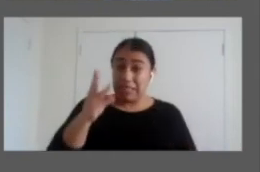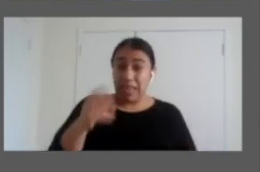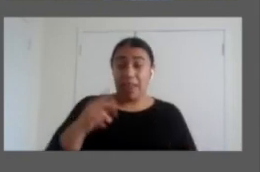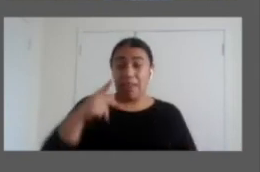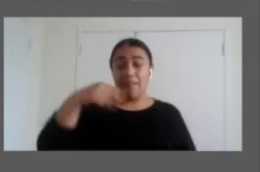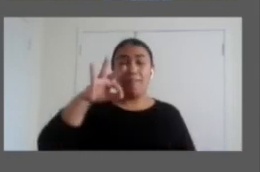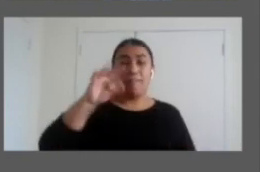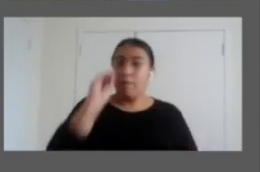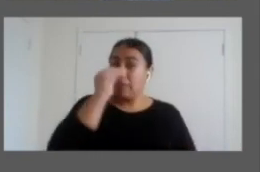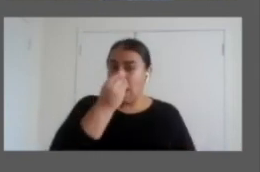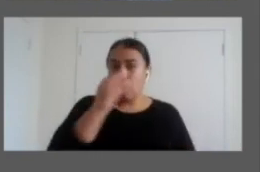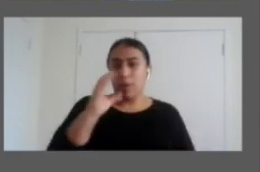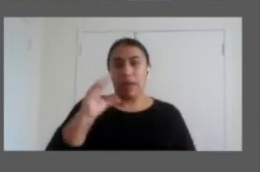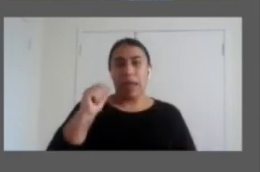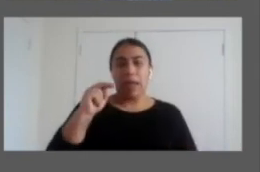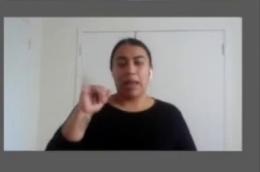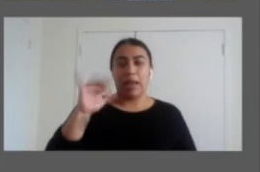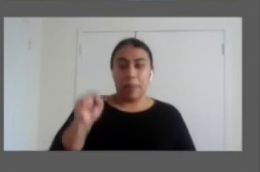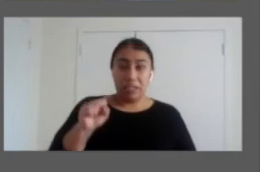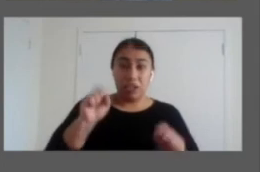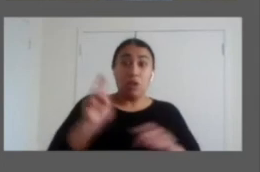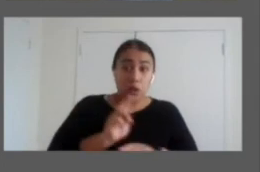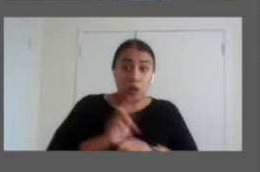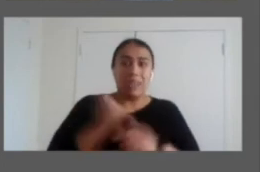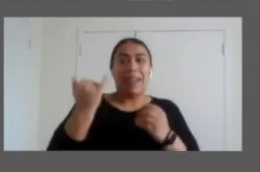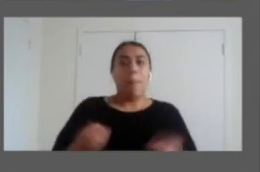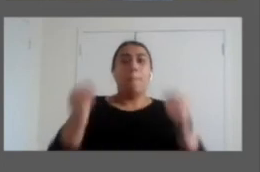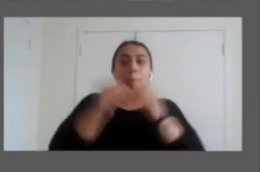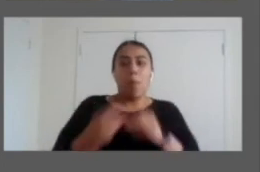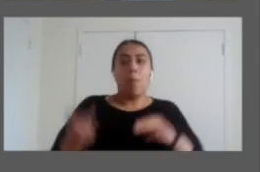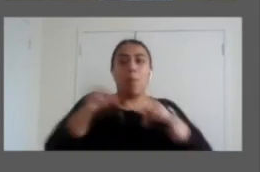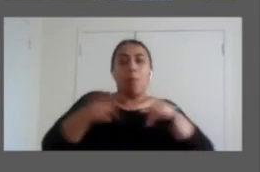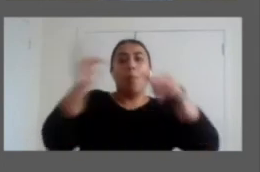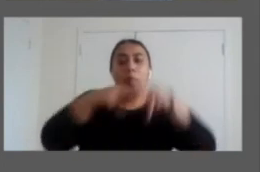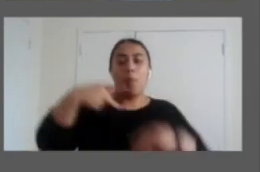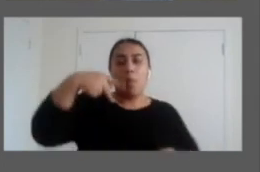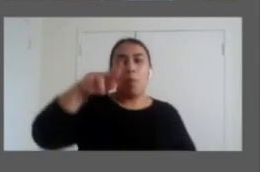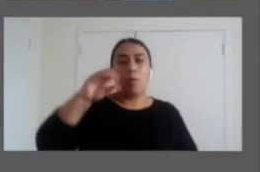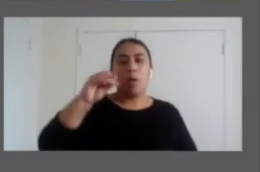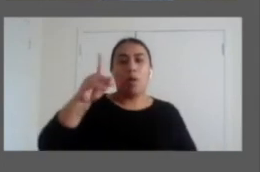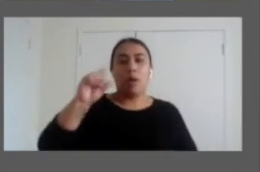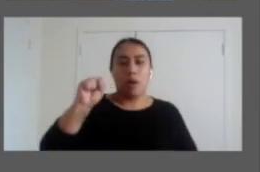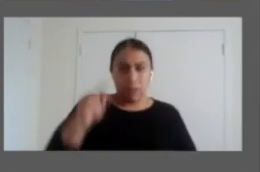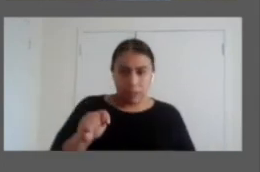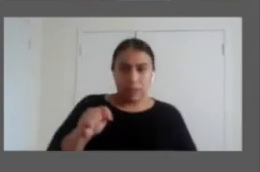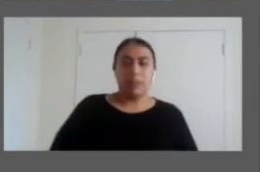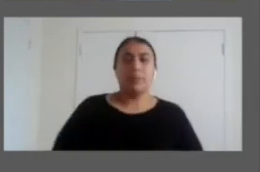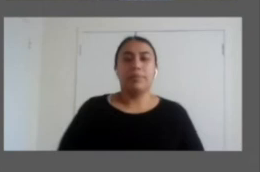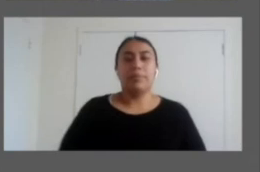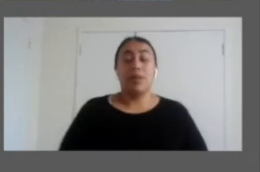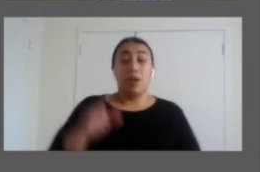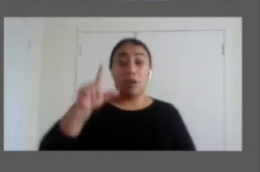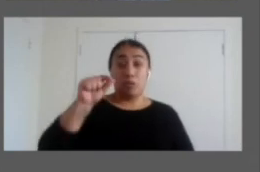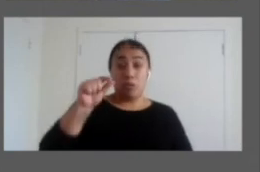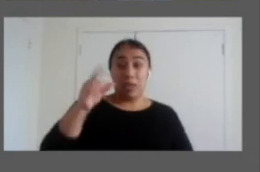by individuals 19 and over, and possession of 30 grams worth of cannabis. On June